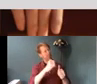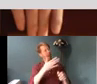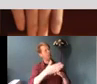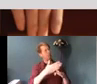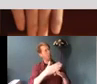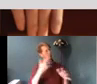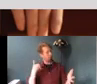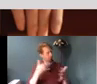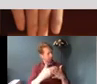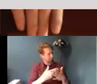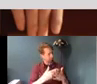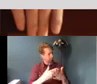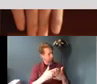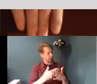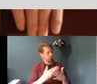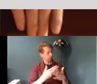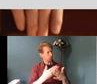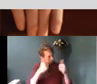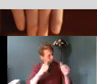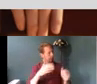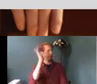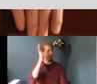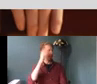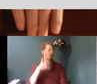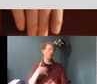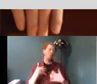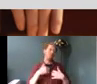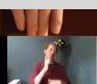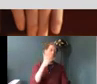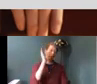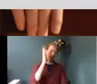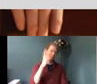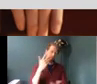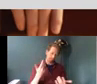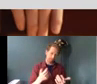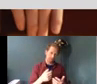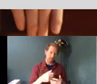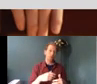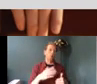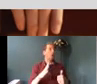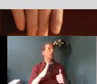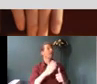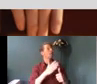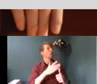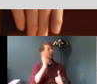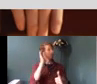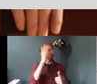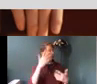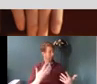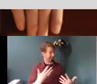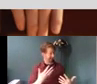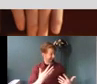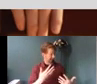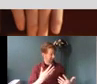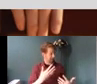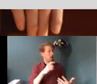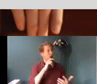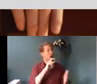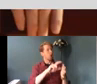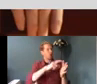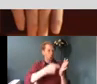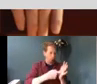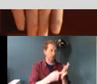So we're really looking forward to hearing what you have to say. So the first speaker today will be Dr.